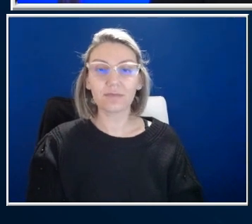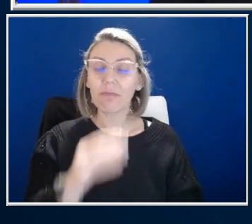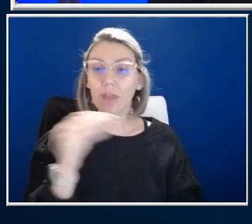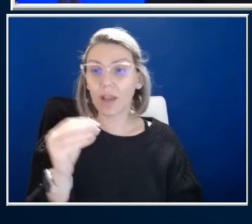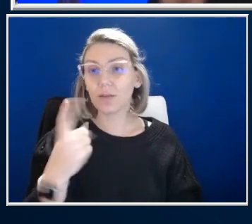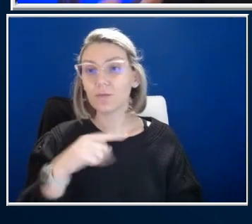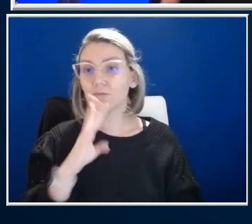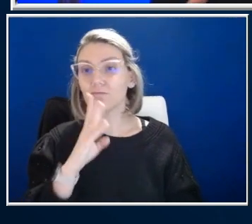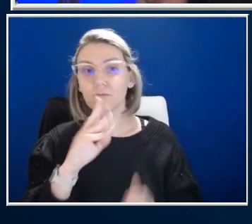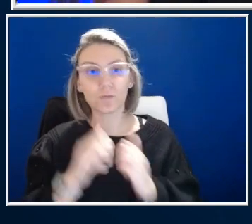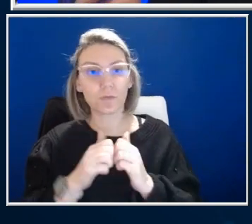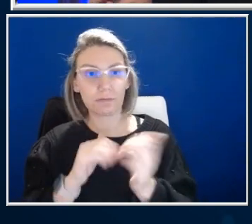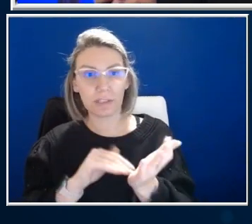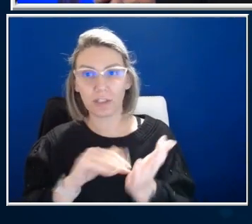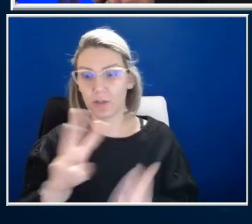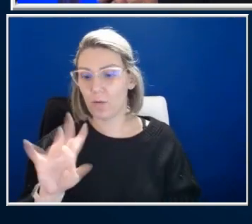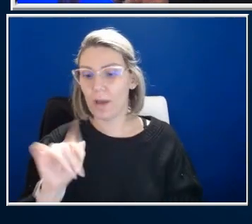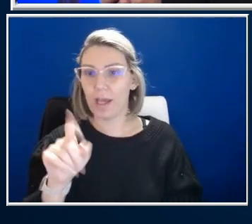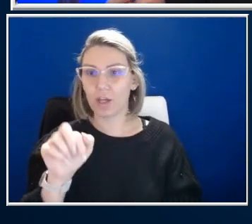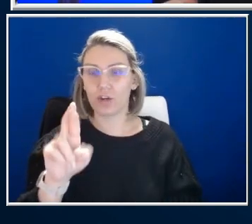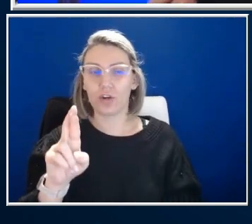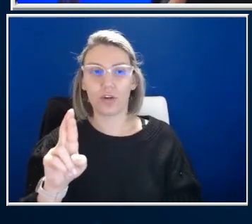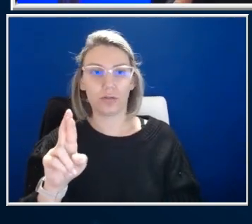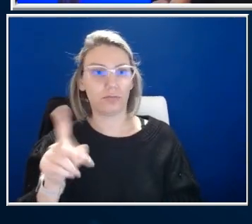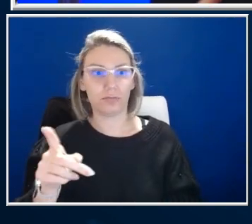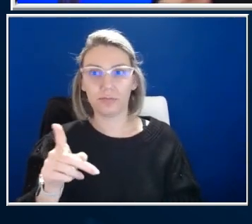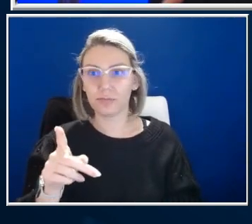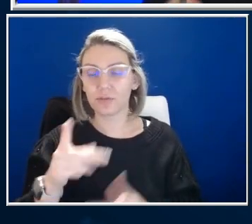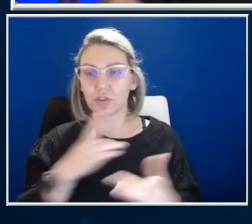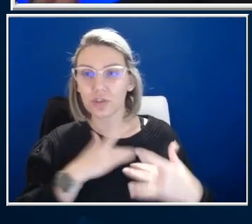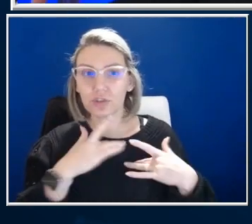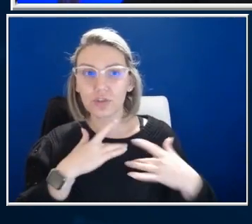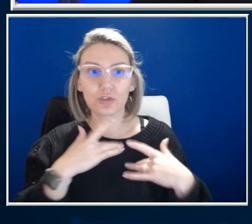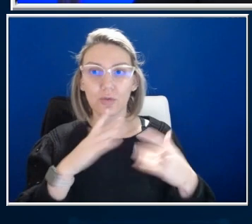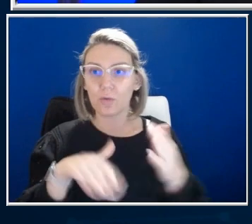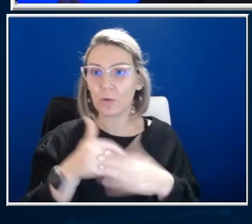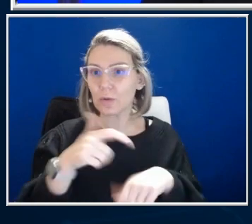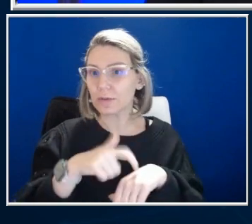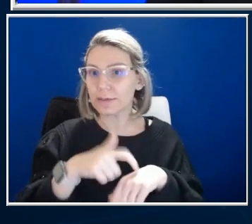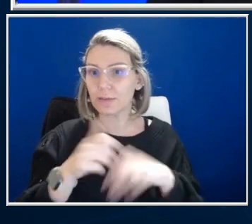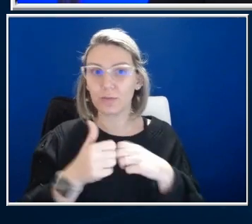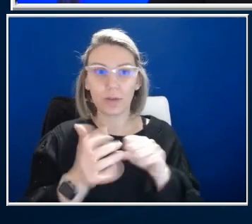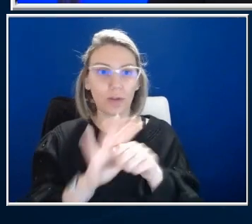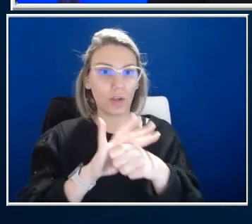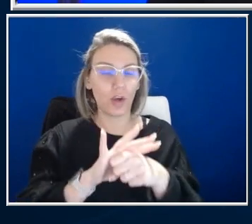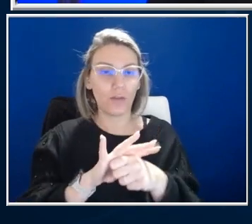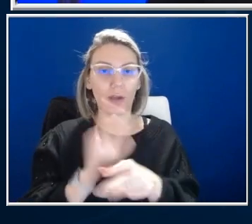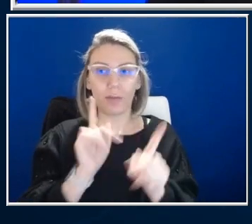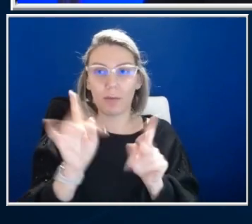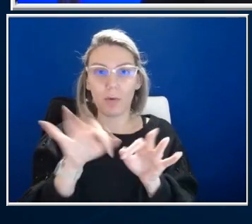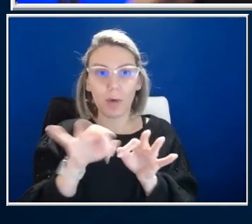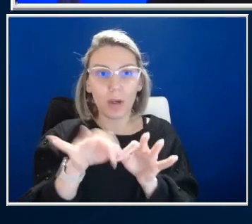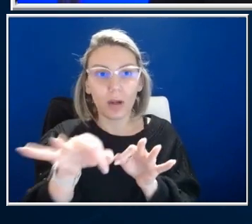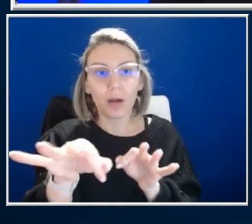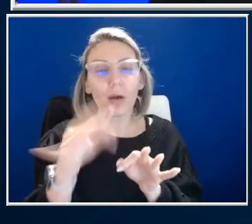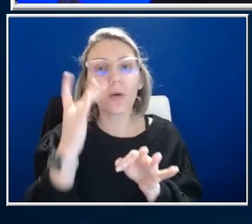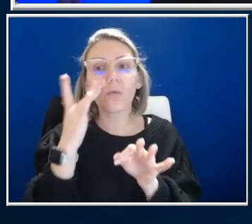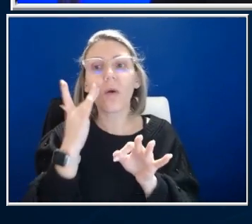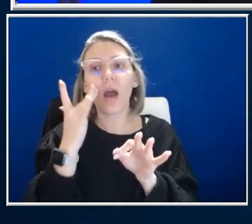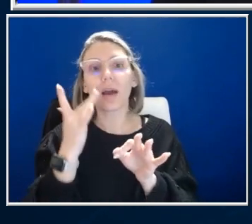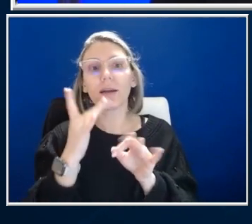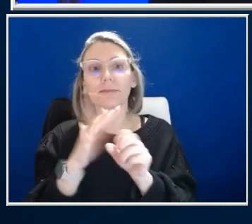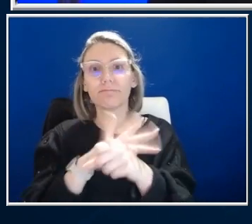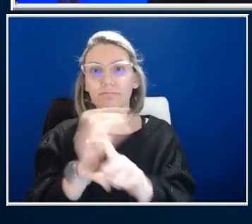Dr. Wagner about that, but this is something that's concerned her all along with COVID, is that people were putting their screenings off because of the pandemic and coming in a